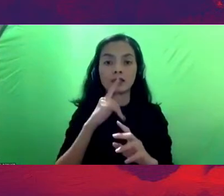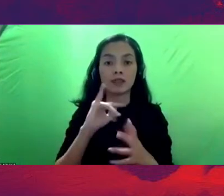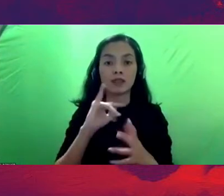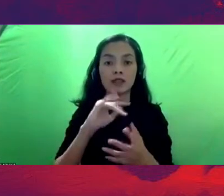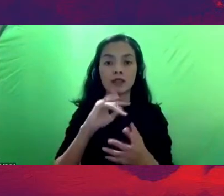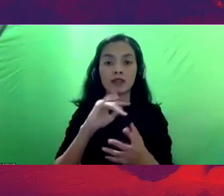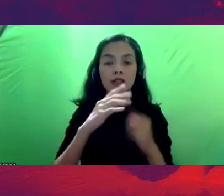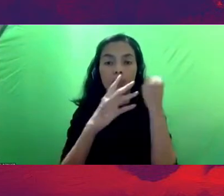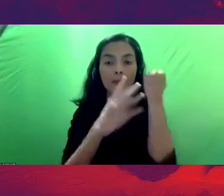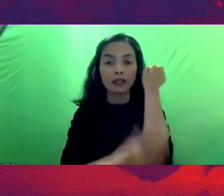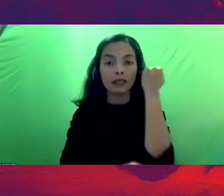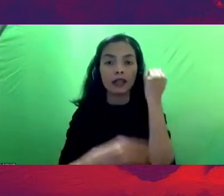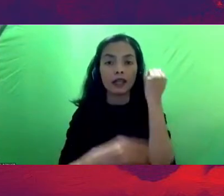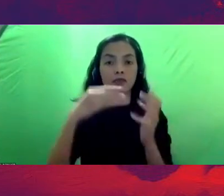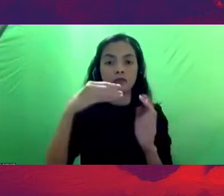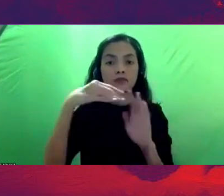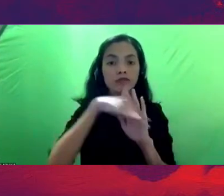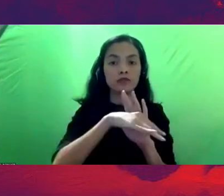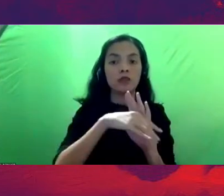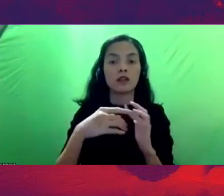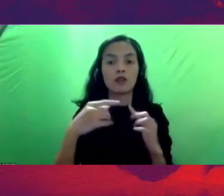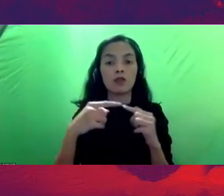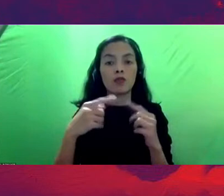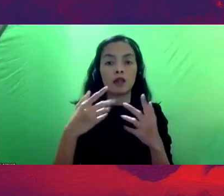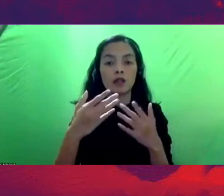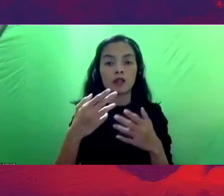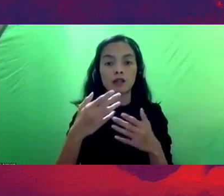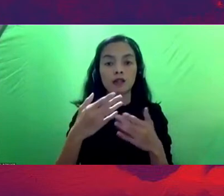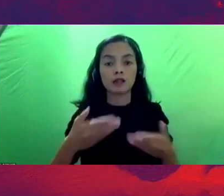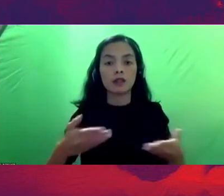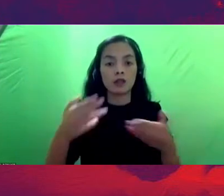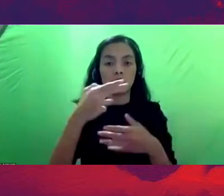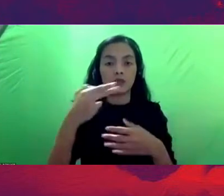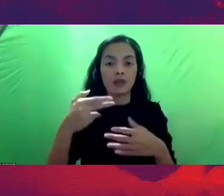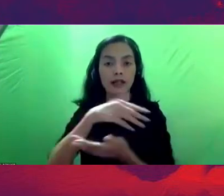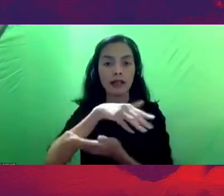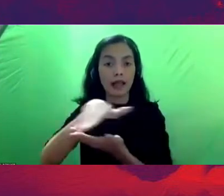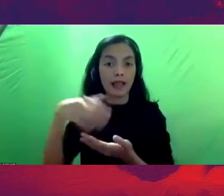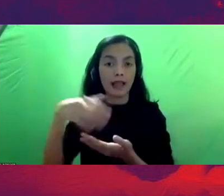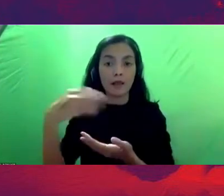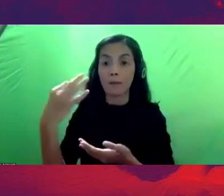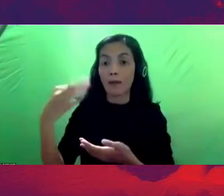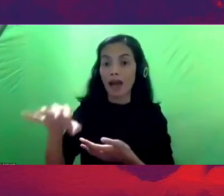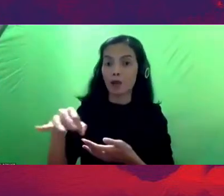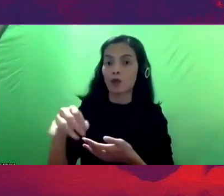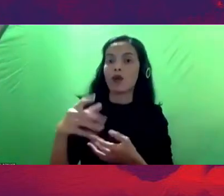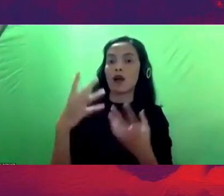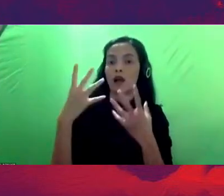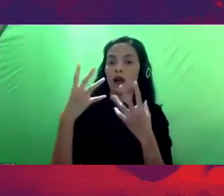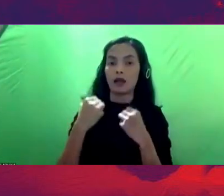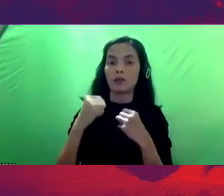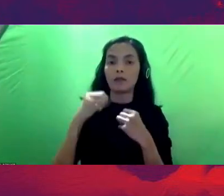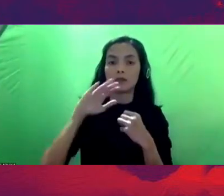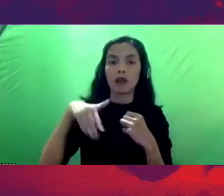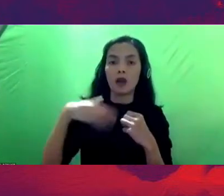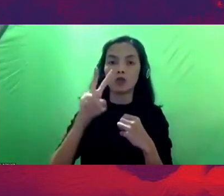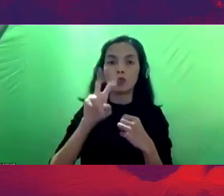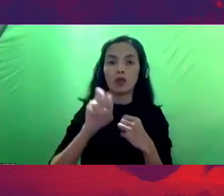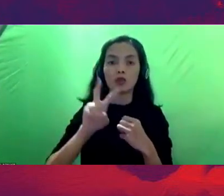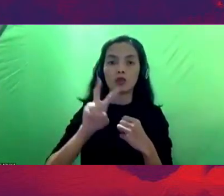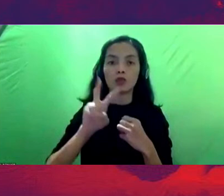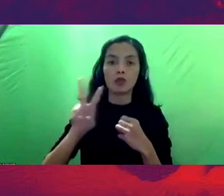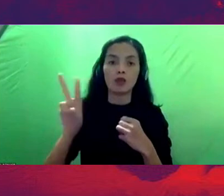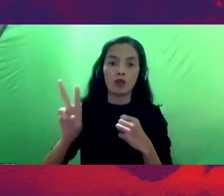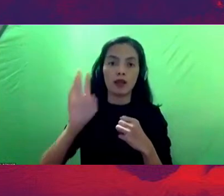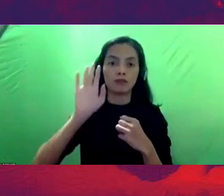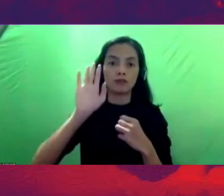of Indonesia using more recent data. So hopefully the upcoming 2020 data that we will